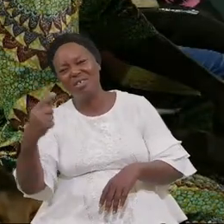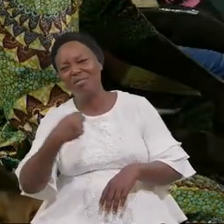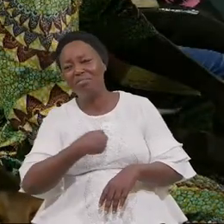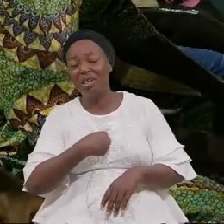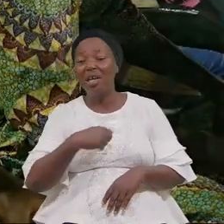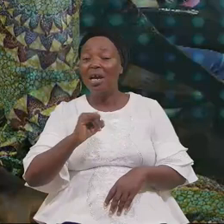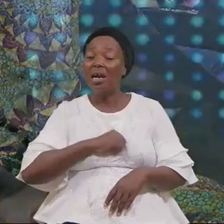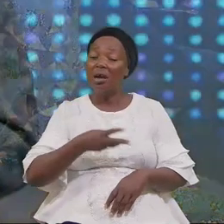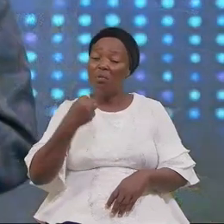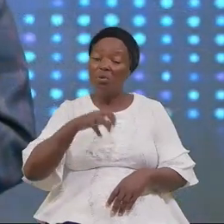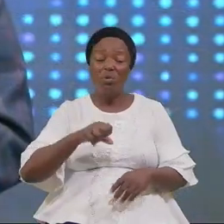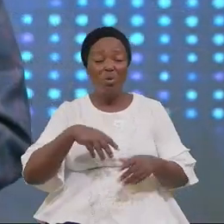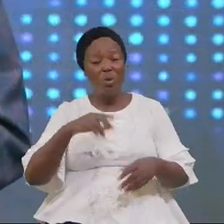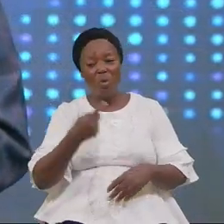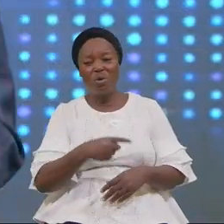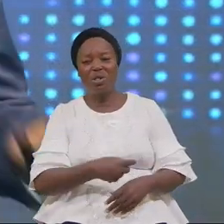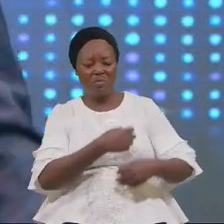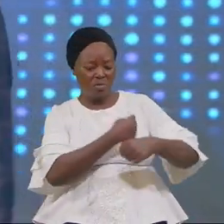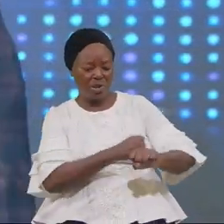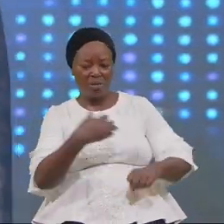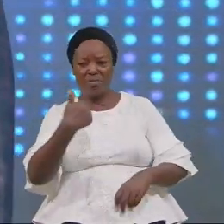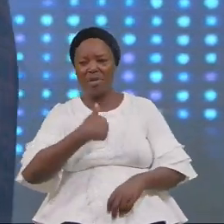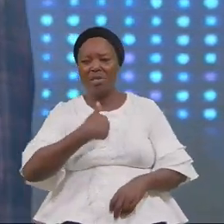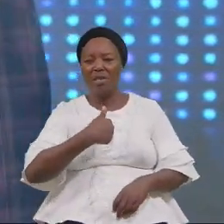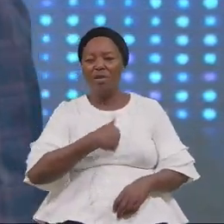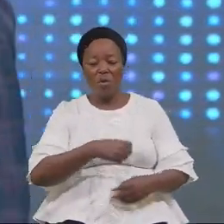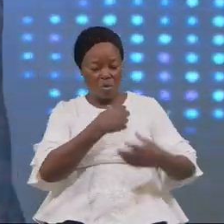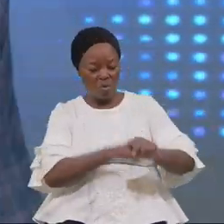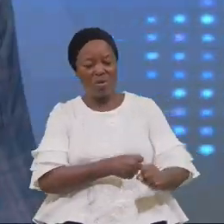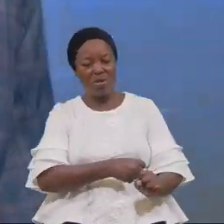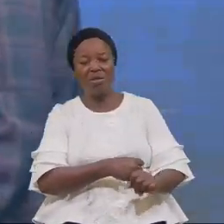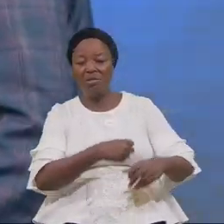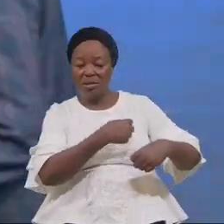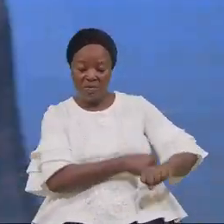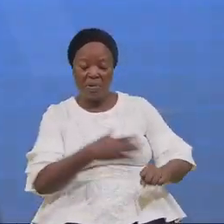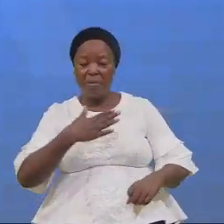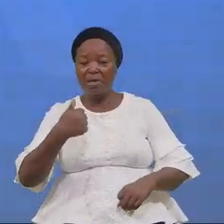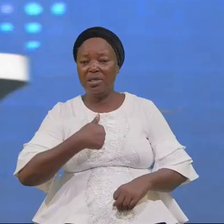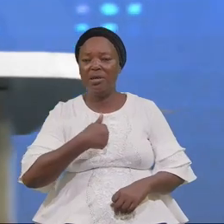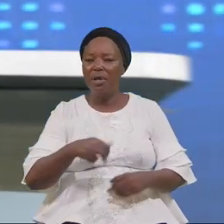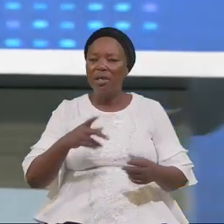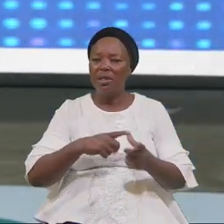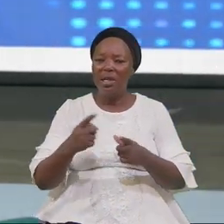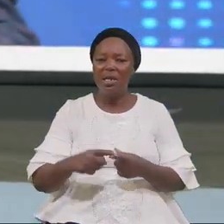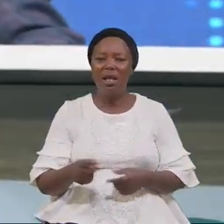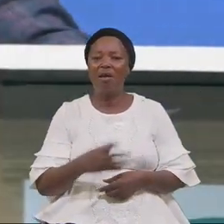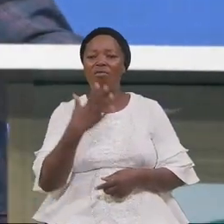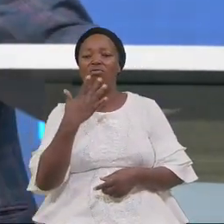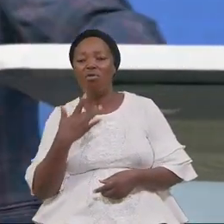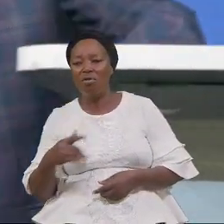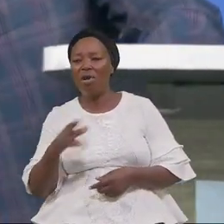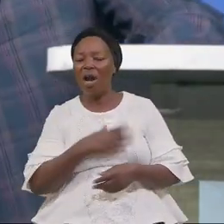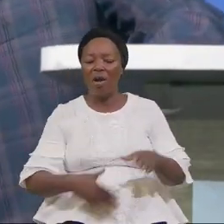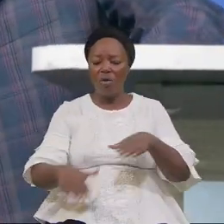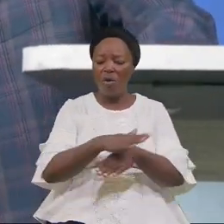only protecting myself, only defending myself. They color what they do, and